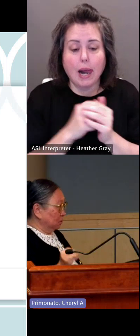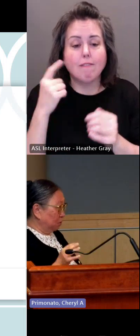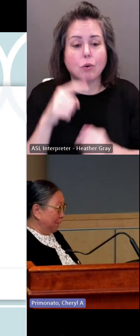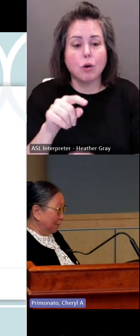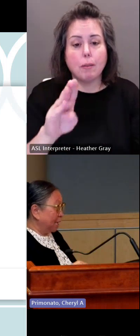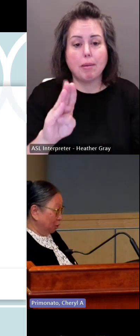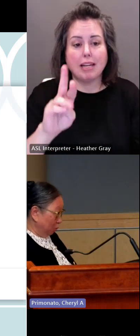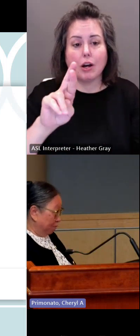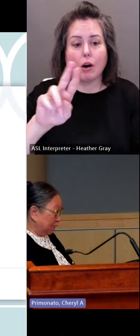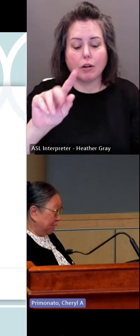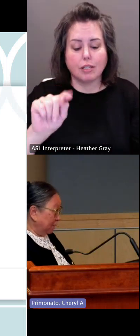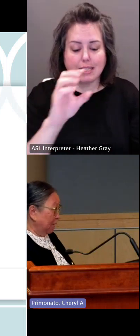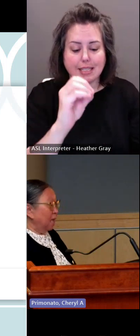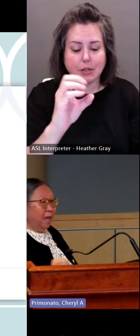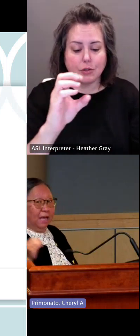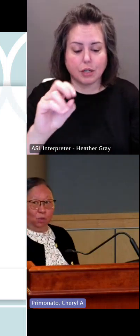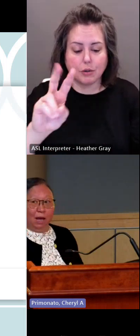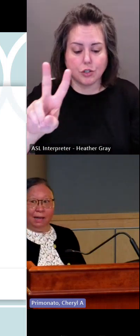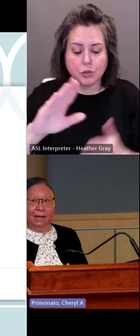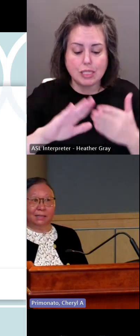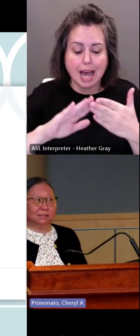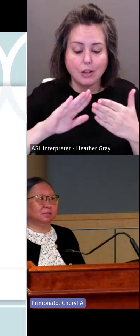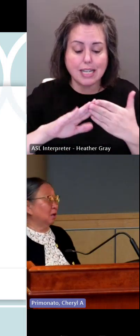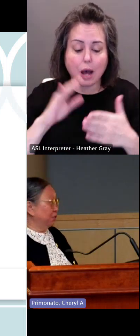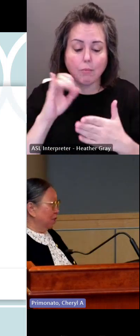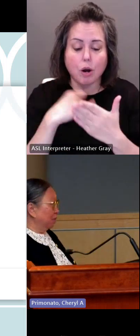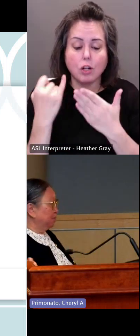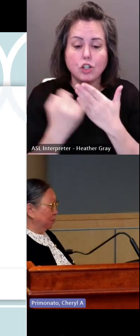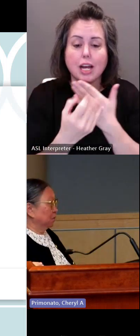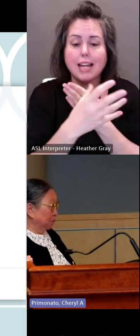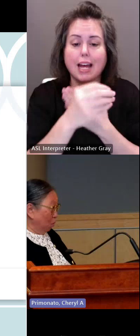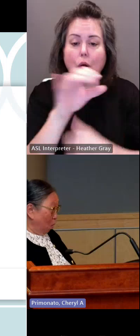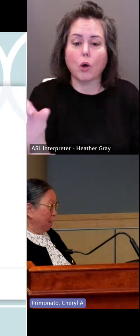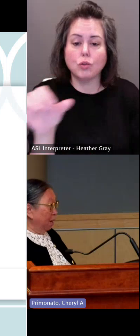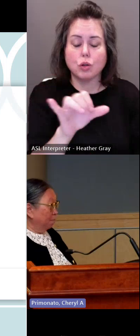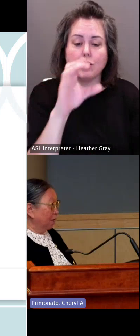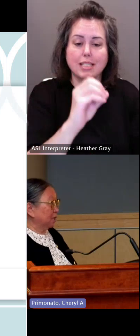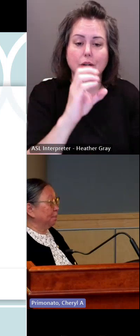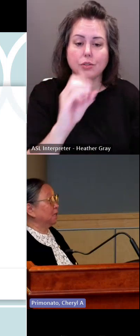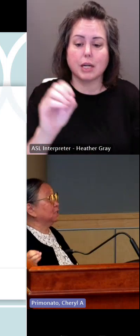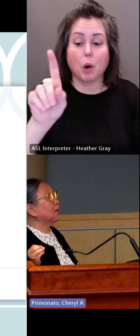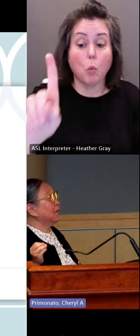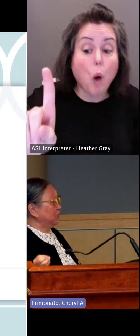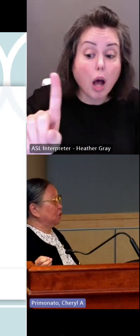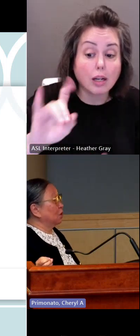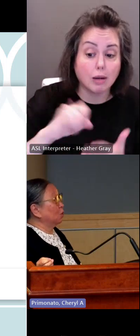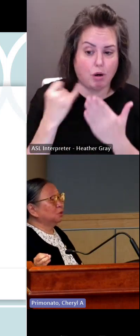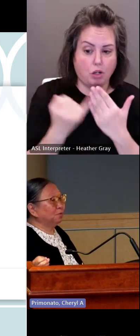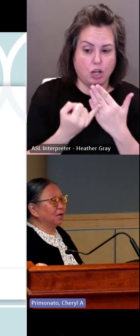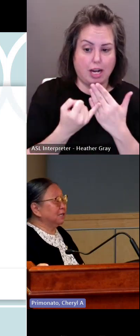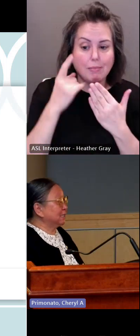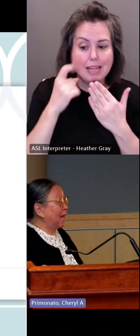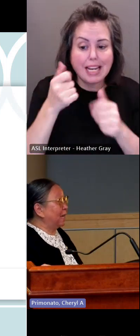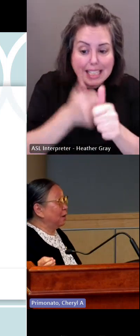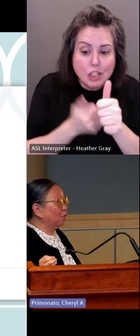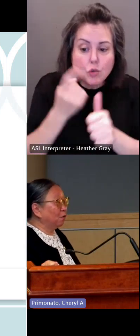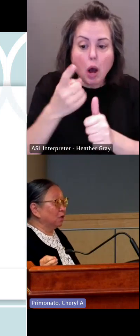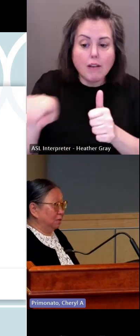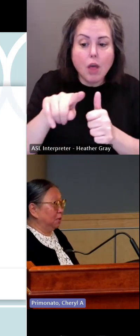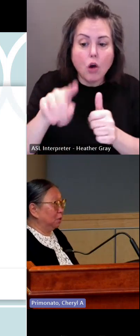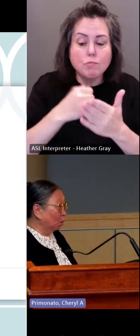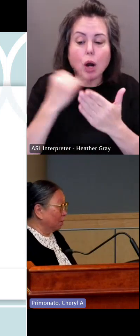PRT 002 Downtown Loop project, as well as the 001 project, because each of those projects